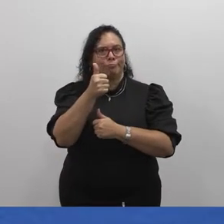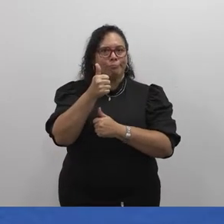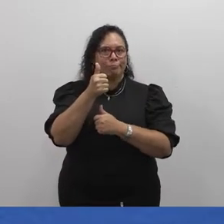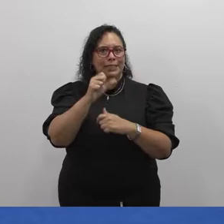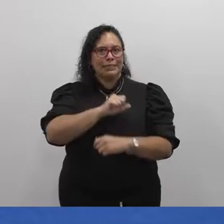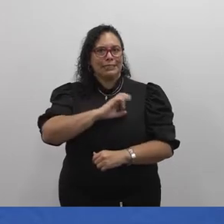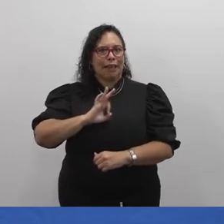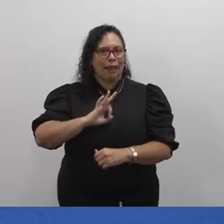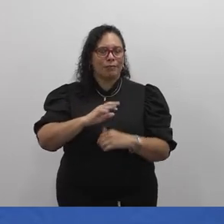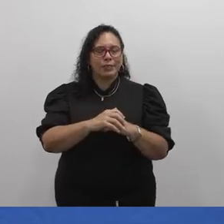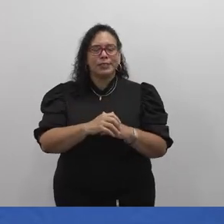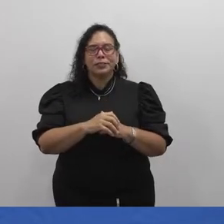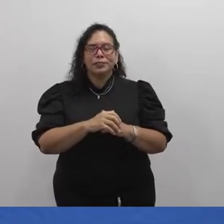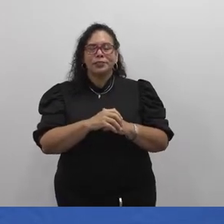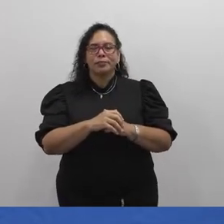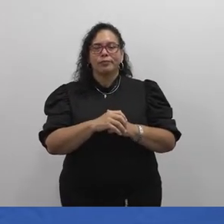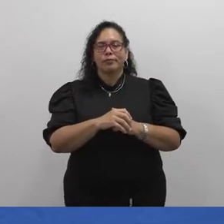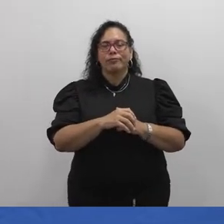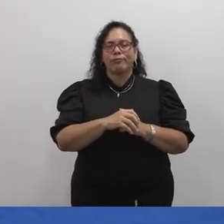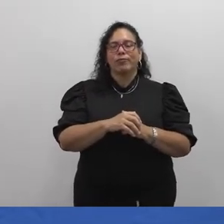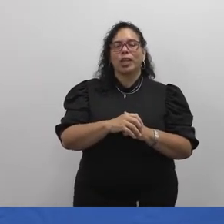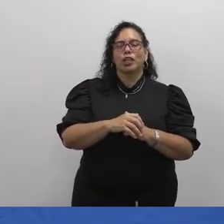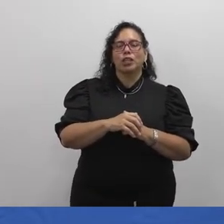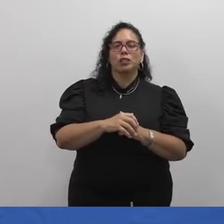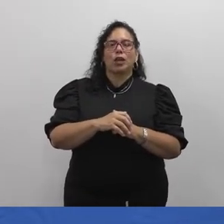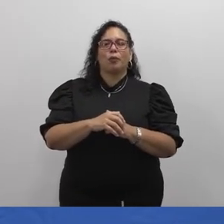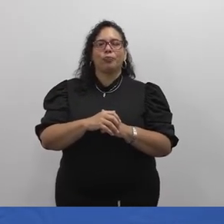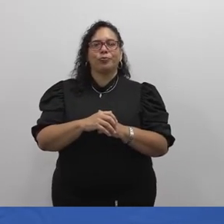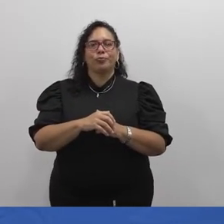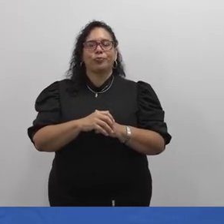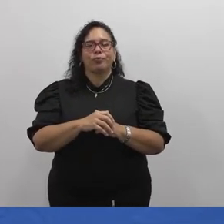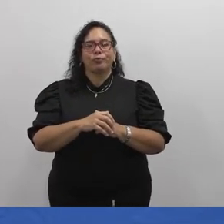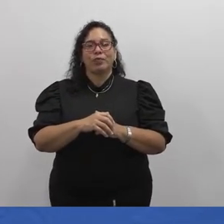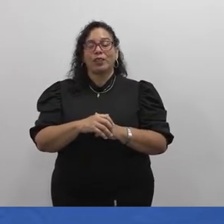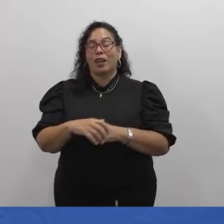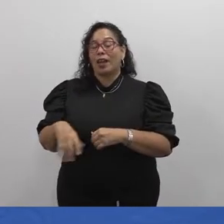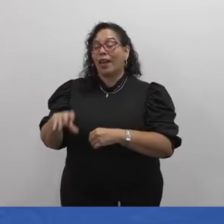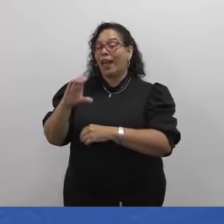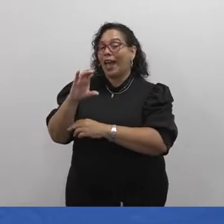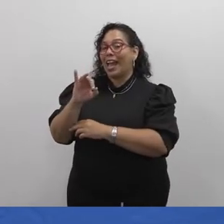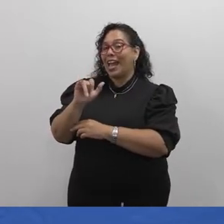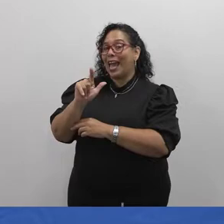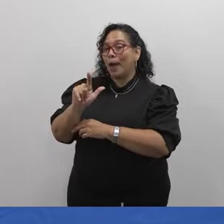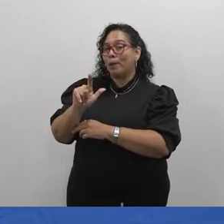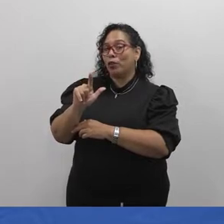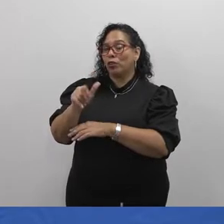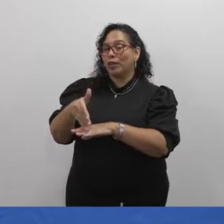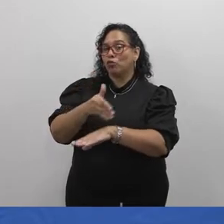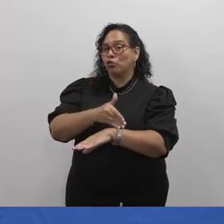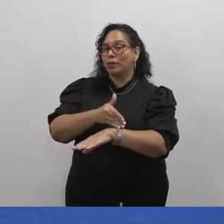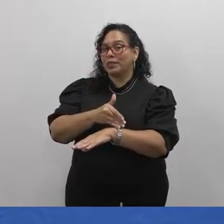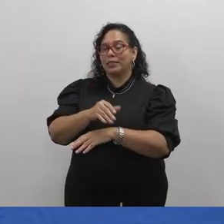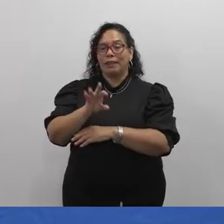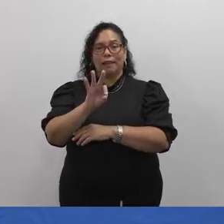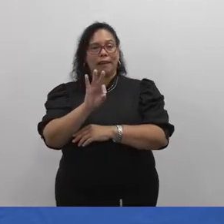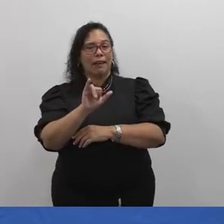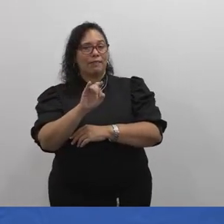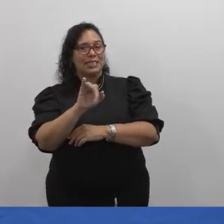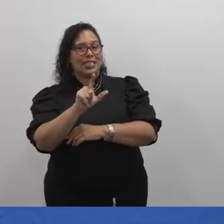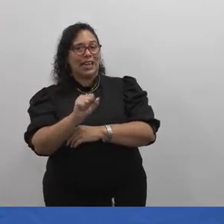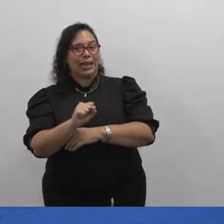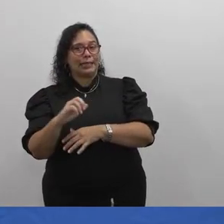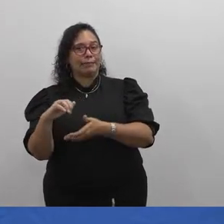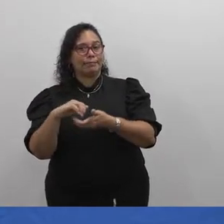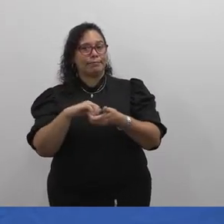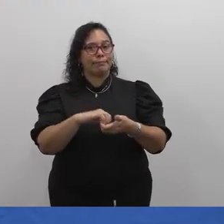sort of framed this around how facilities go hand in hand and capital improvements go hand in hand to our district being able to fulfill